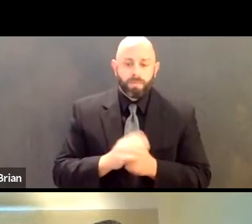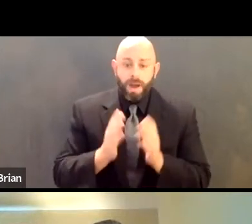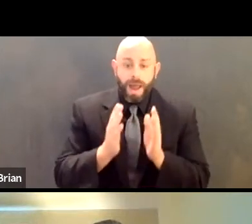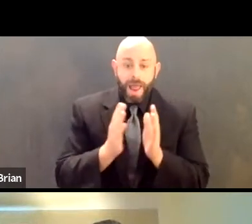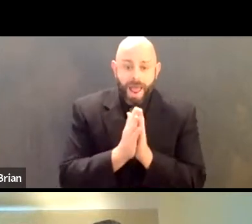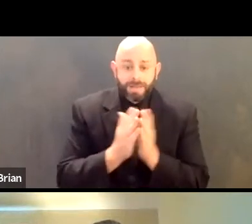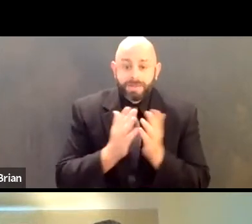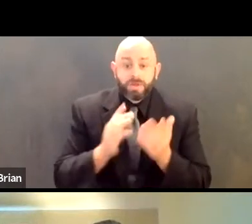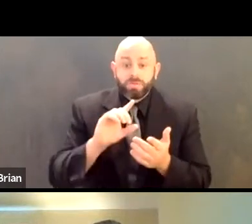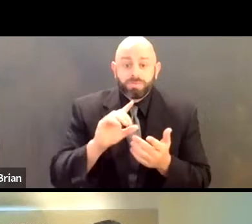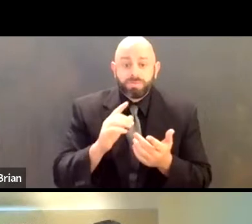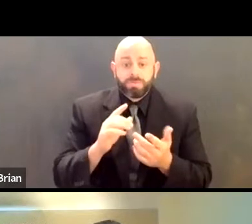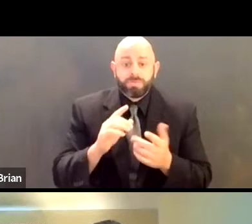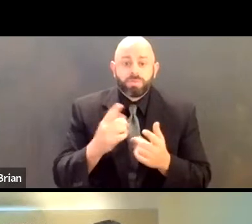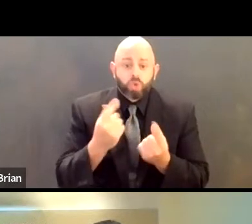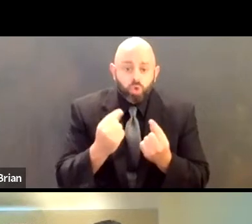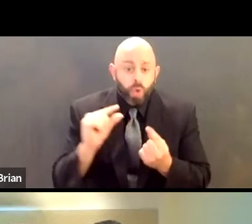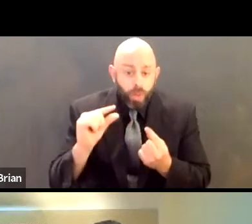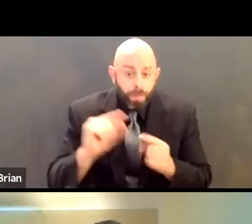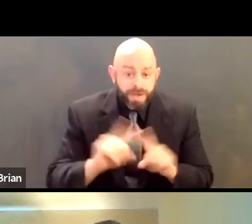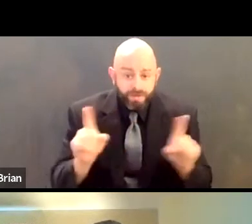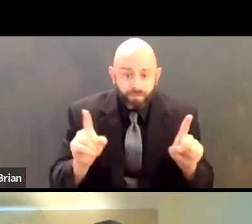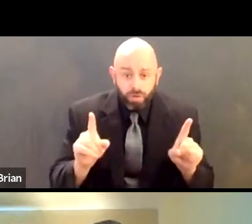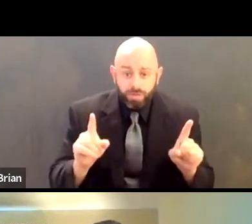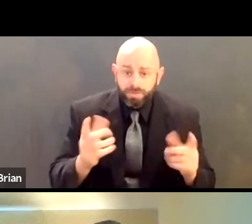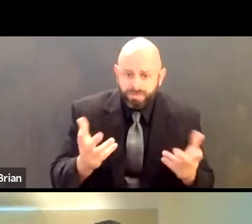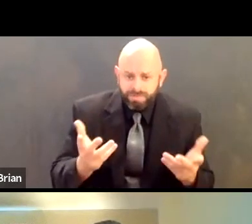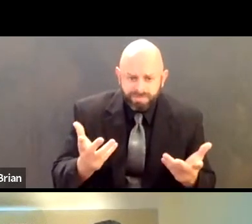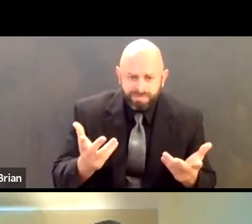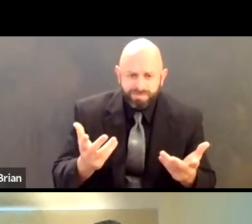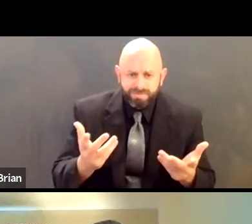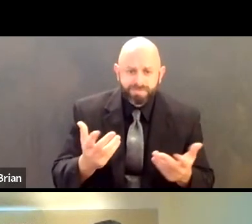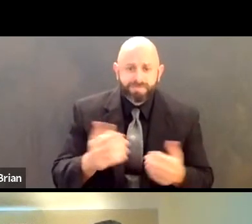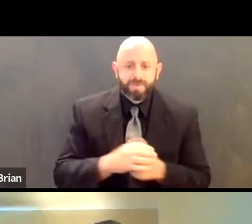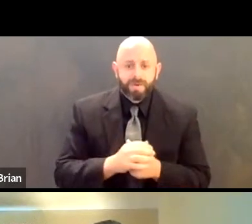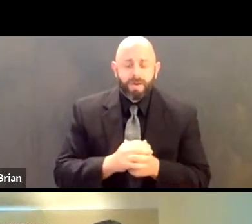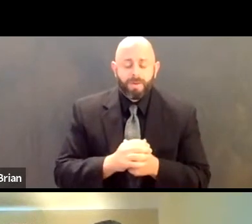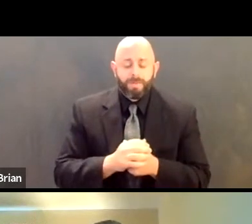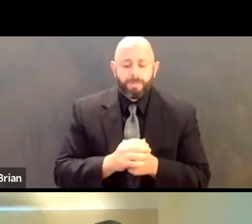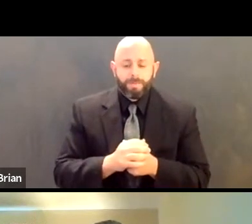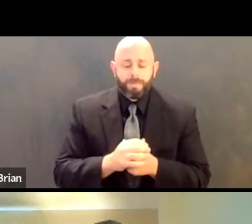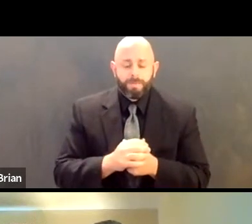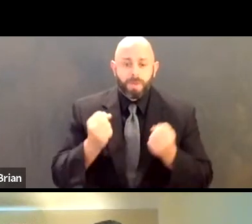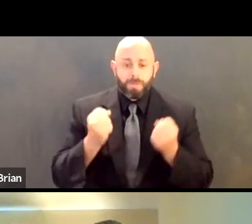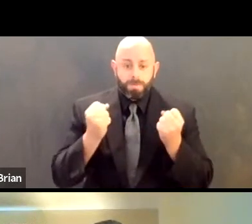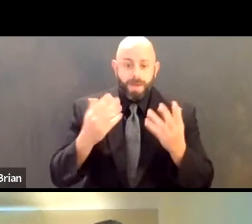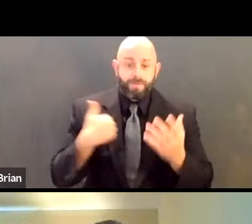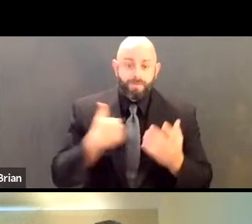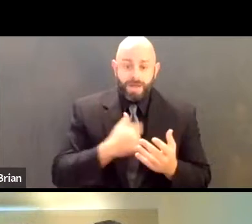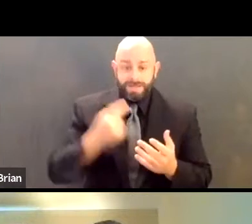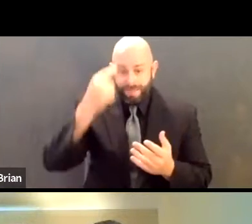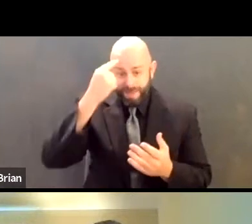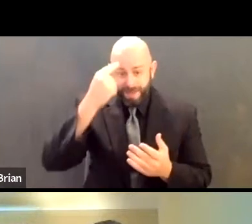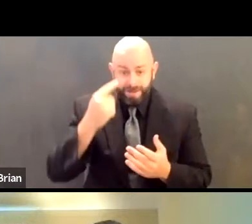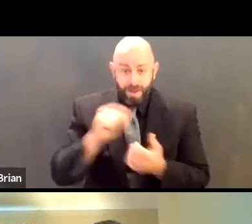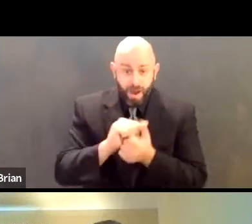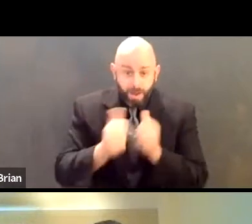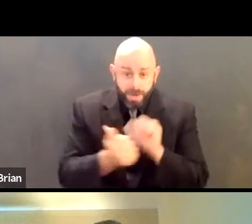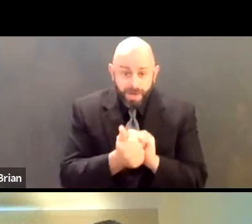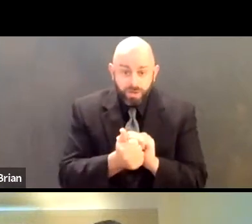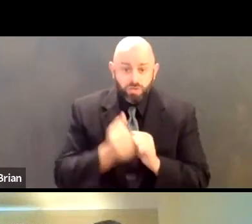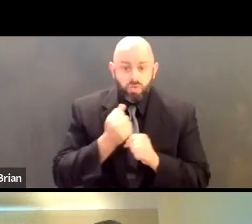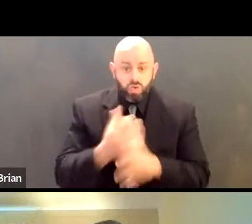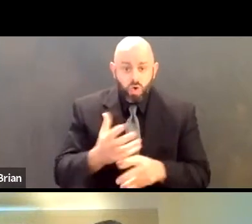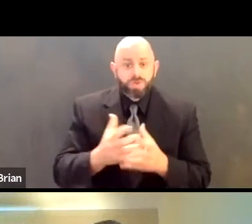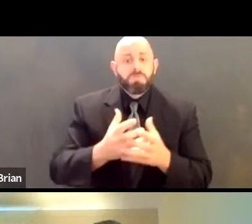differently doesn't mean it's being done wrong. Many automatic assume the accommodation create this huge undue hardship, but what I try to tell